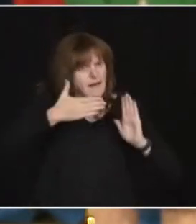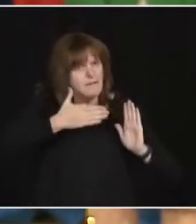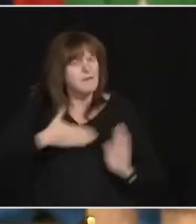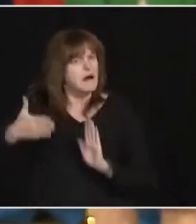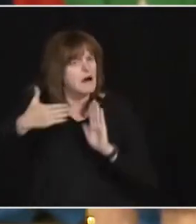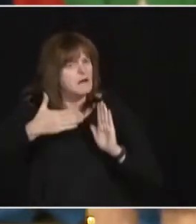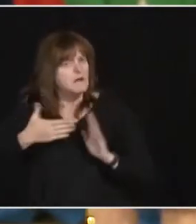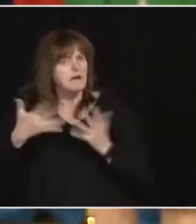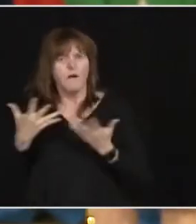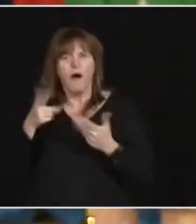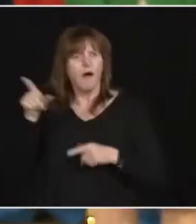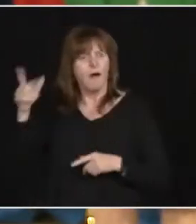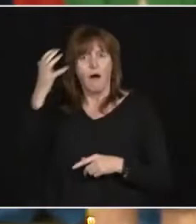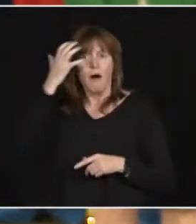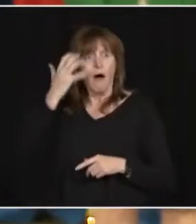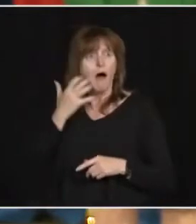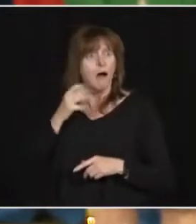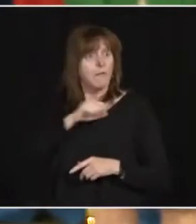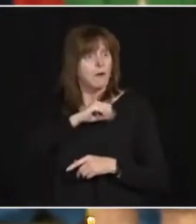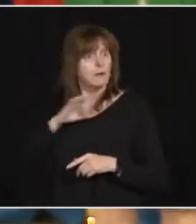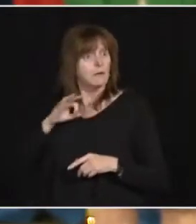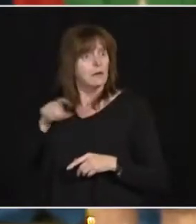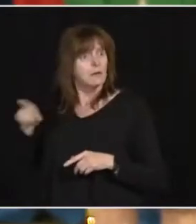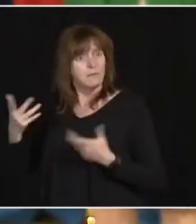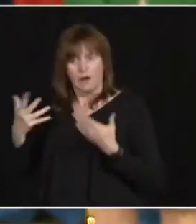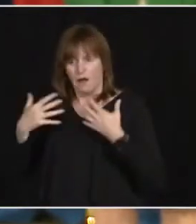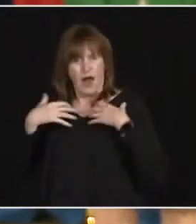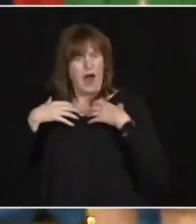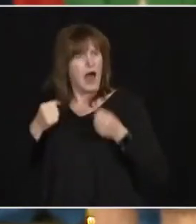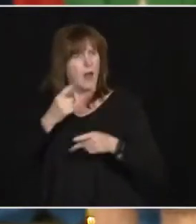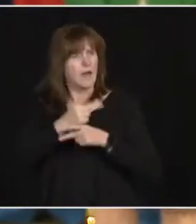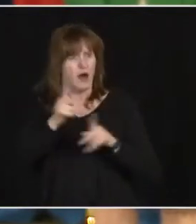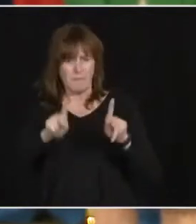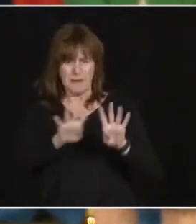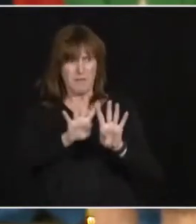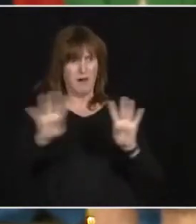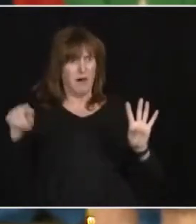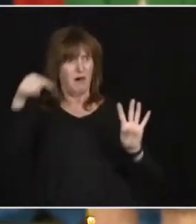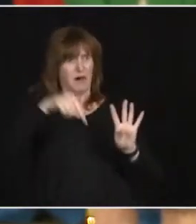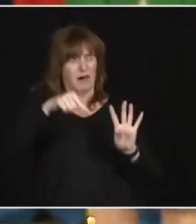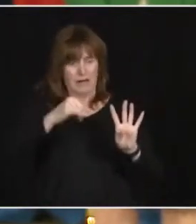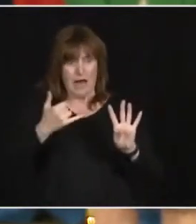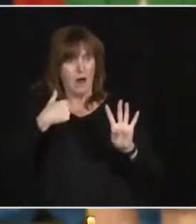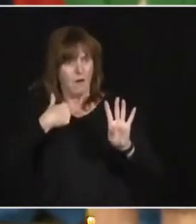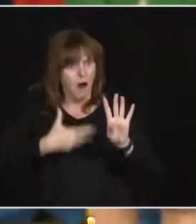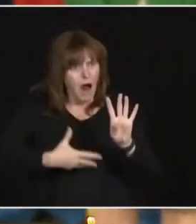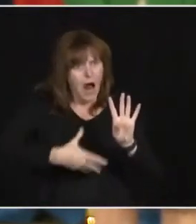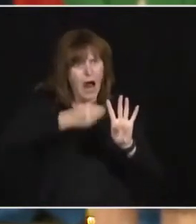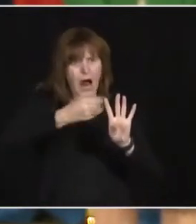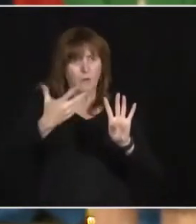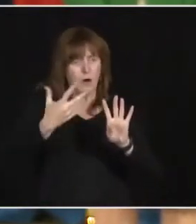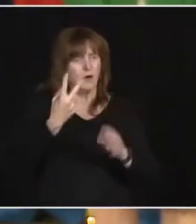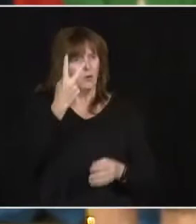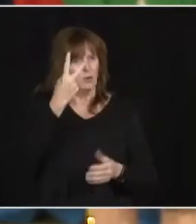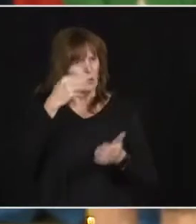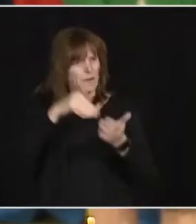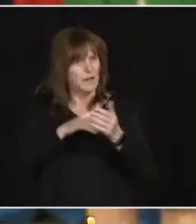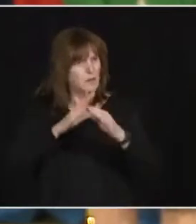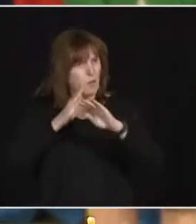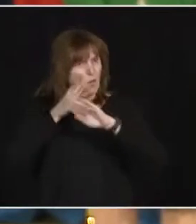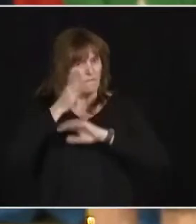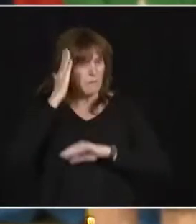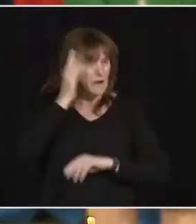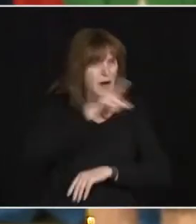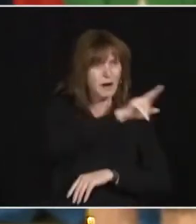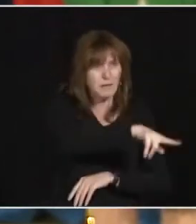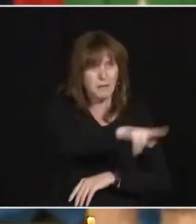and our frontline heroes, we've added over 2,000 acute care and critical care beds to our hospital